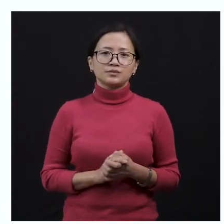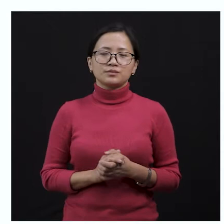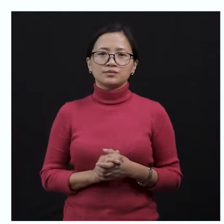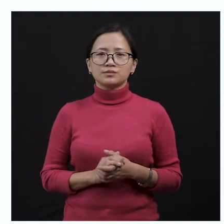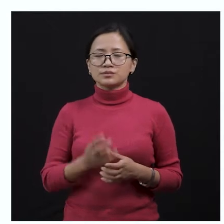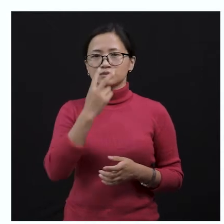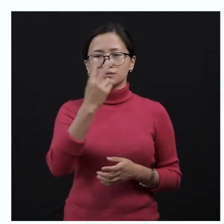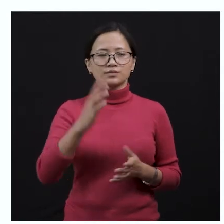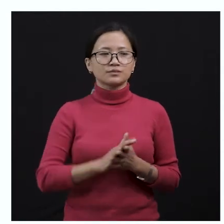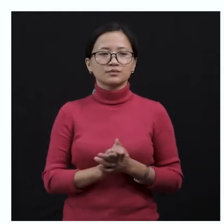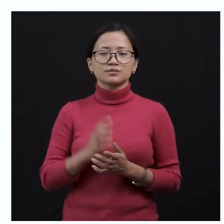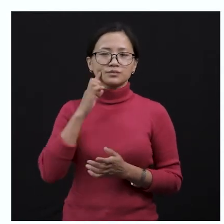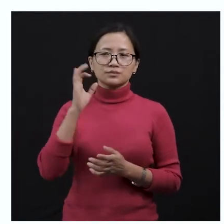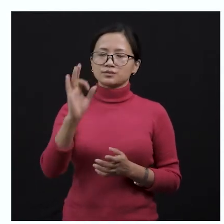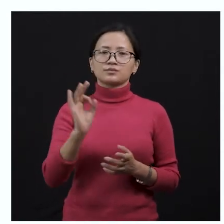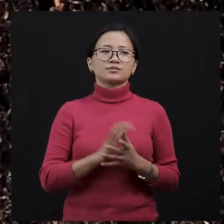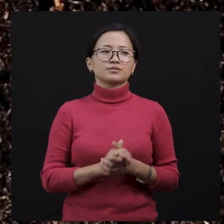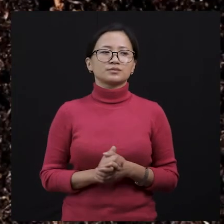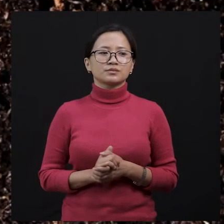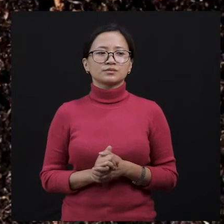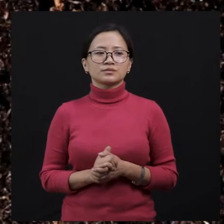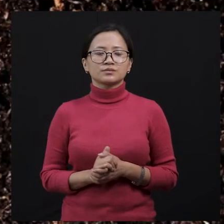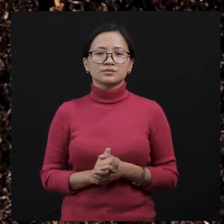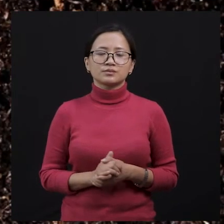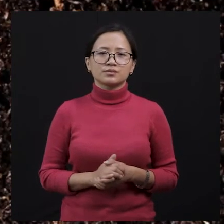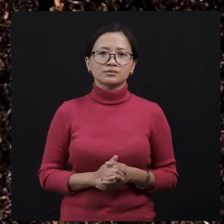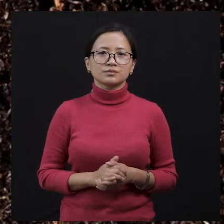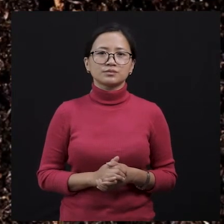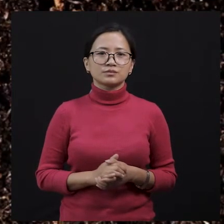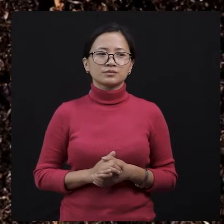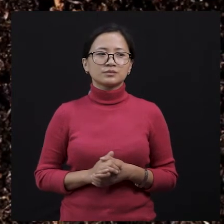Now we will see their importance.